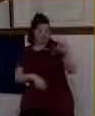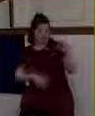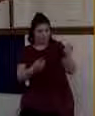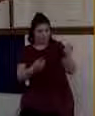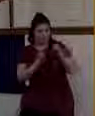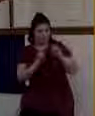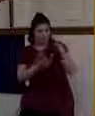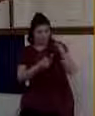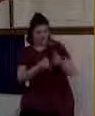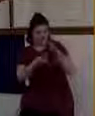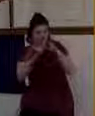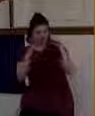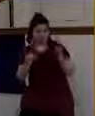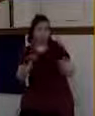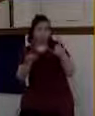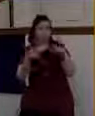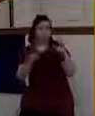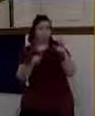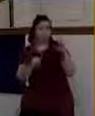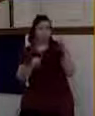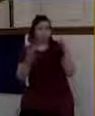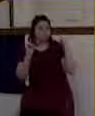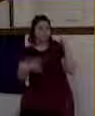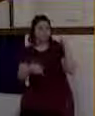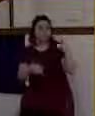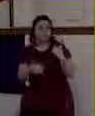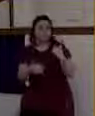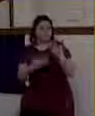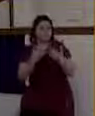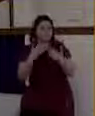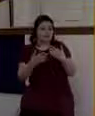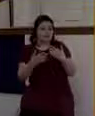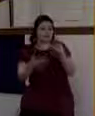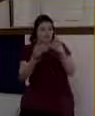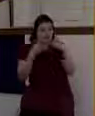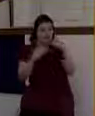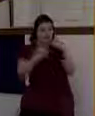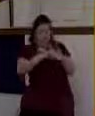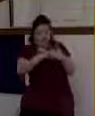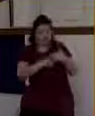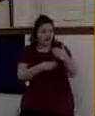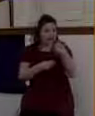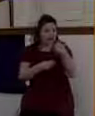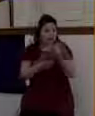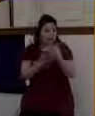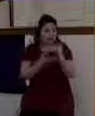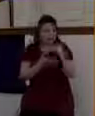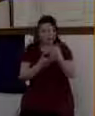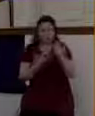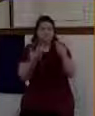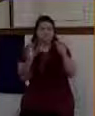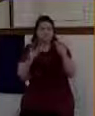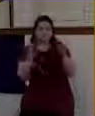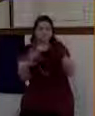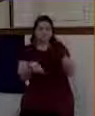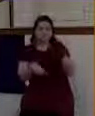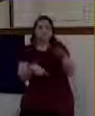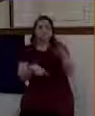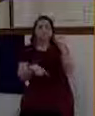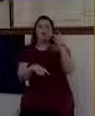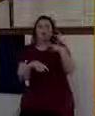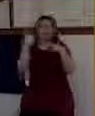house, I will not go with thee, neither will I eat bread nor drink water in this place. For so it was charged me by the word of the Lord, saying, Eat no